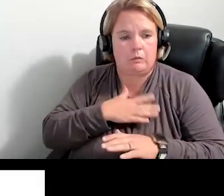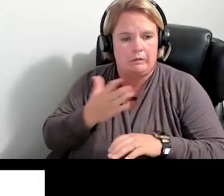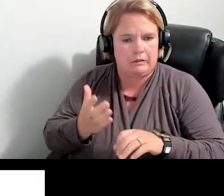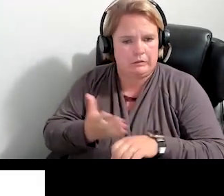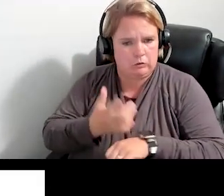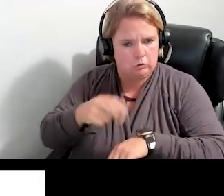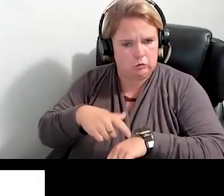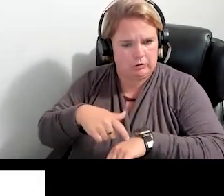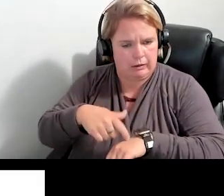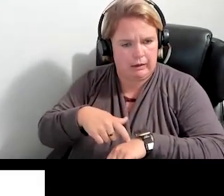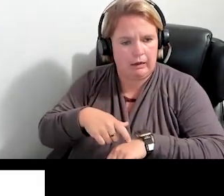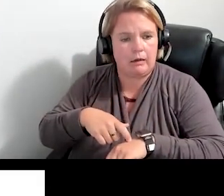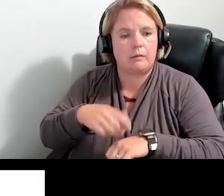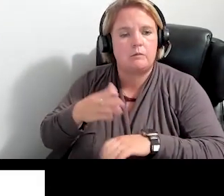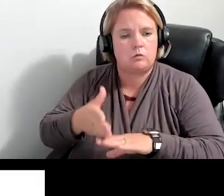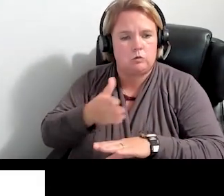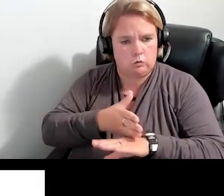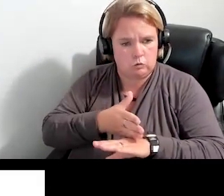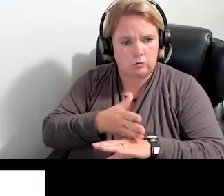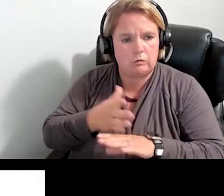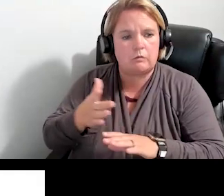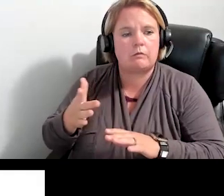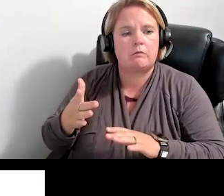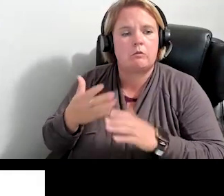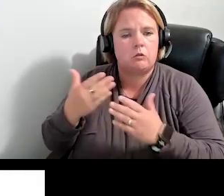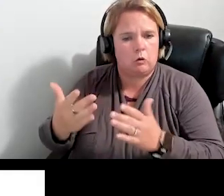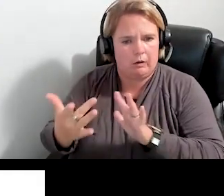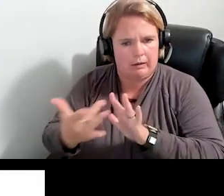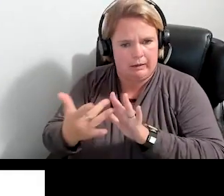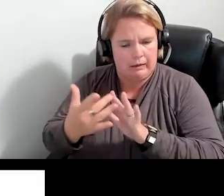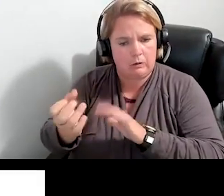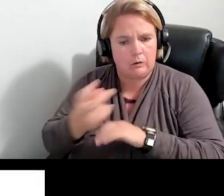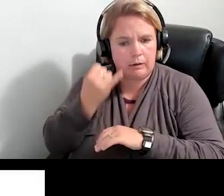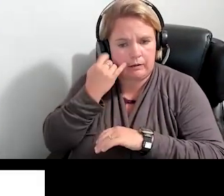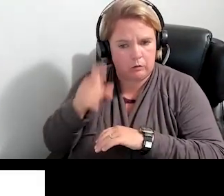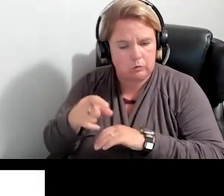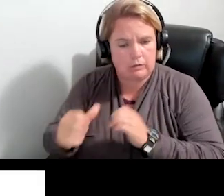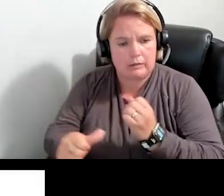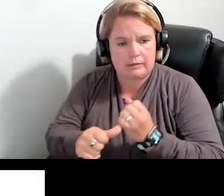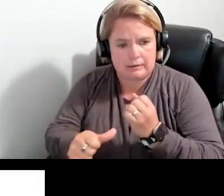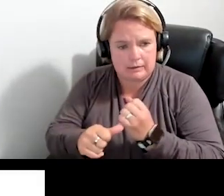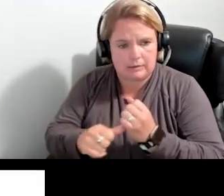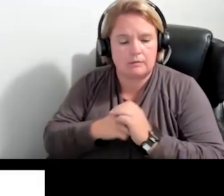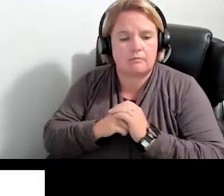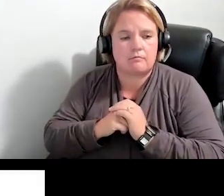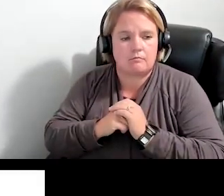time. Please take the time you need to get better, and feel free to reach out if you need any assistance or